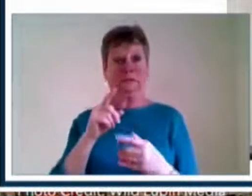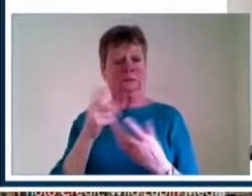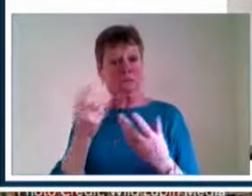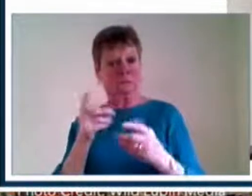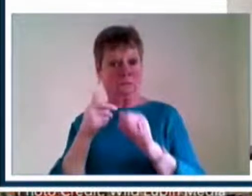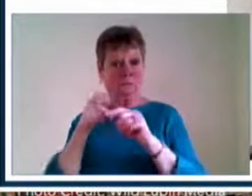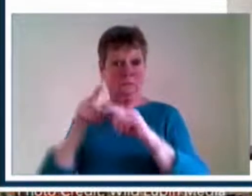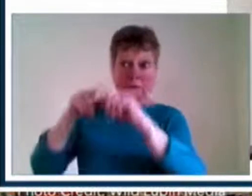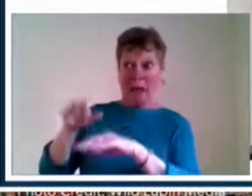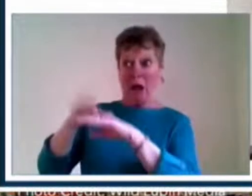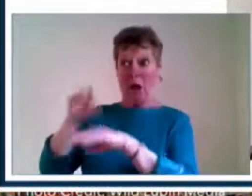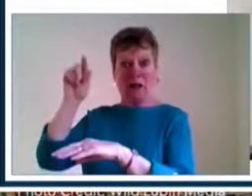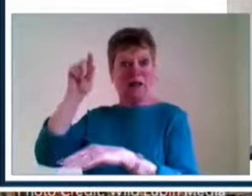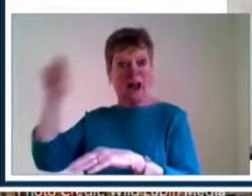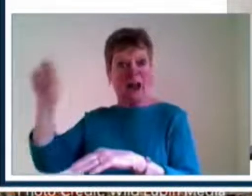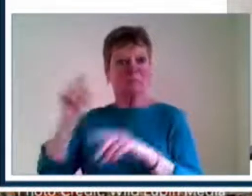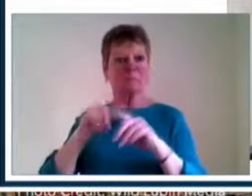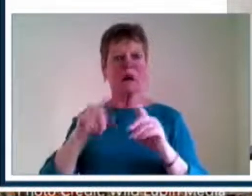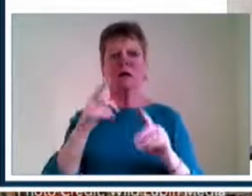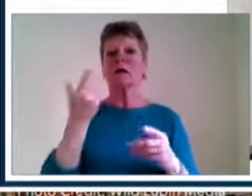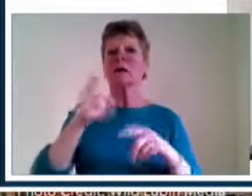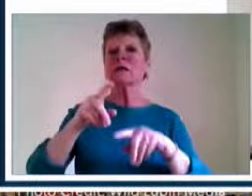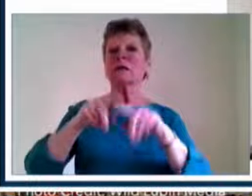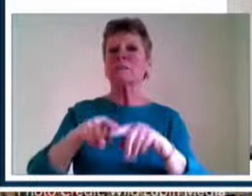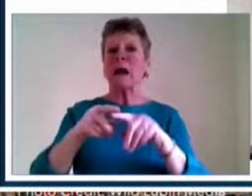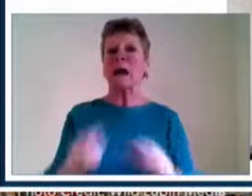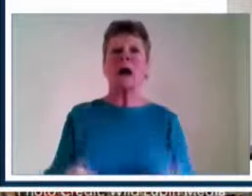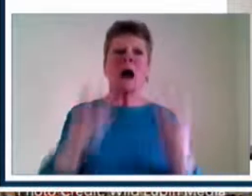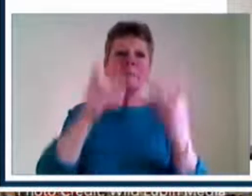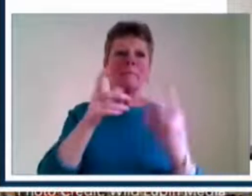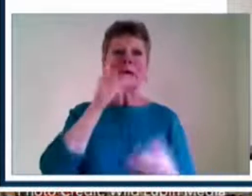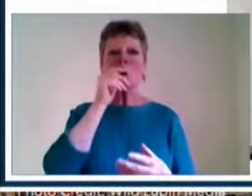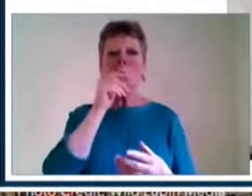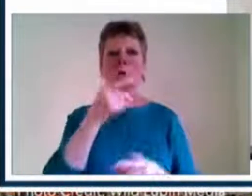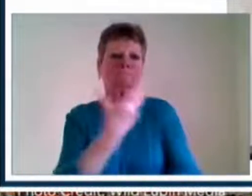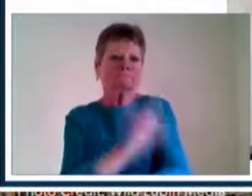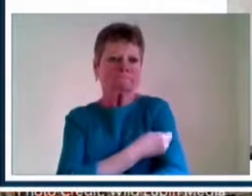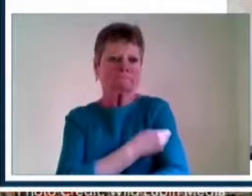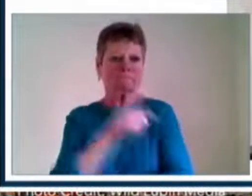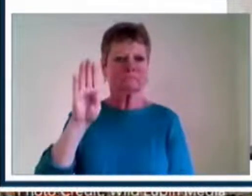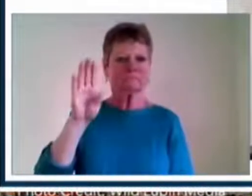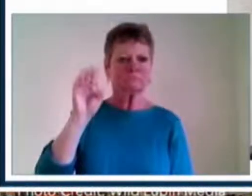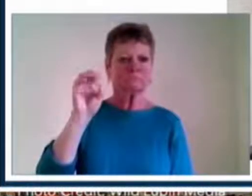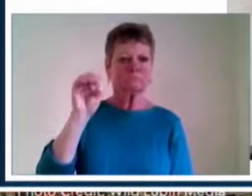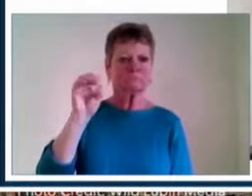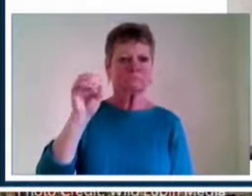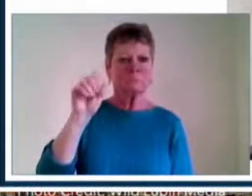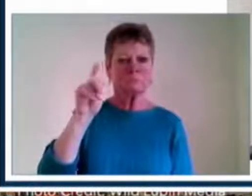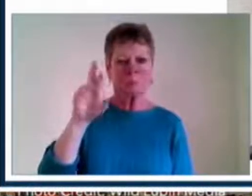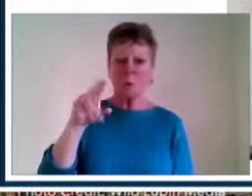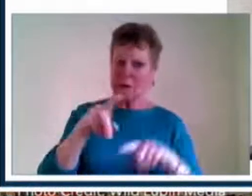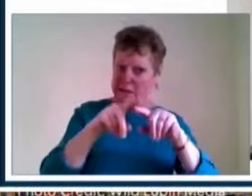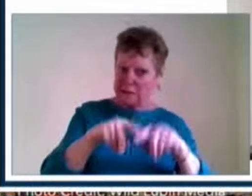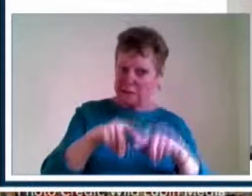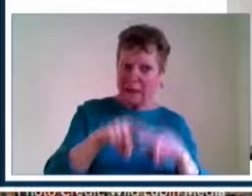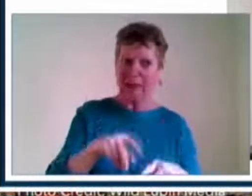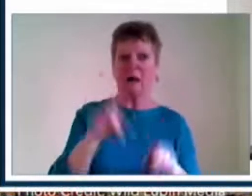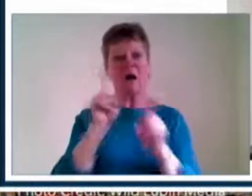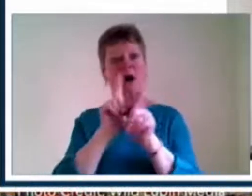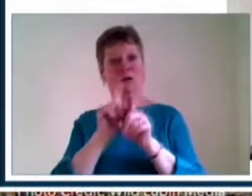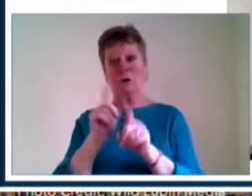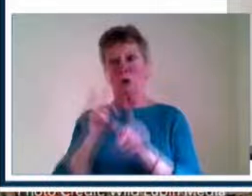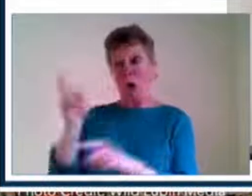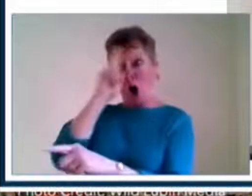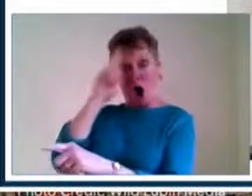the positive momentum of the booster campaign, and obviously contingent upon watching the hospitalizations and stress